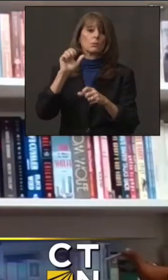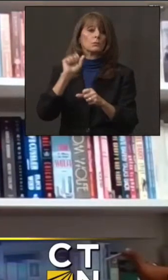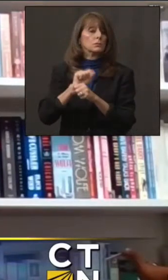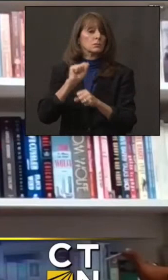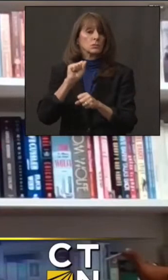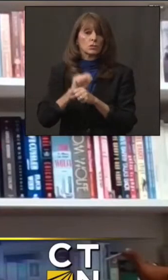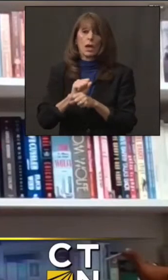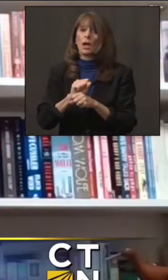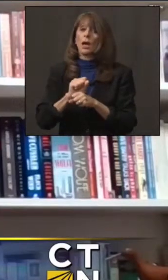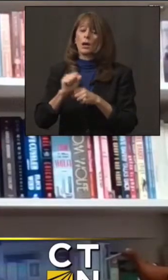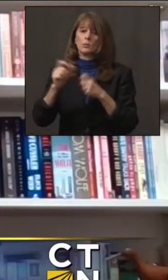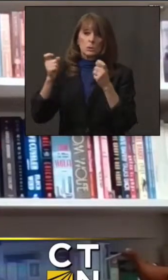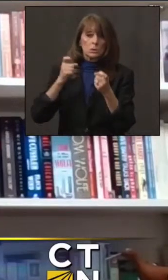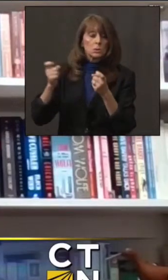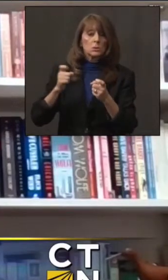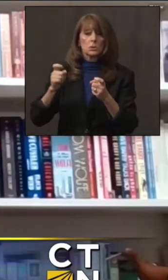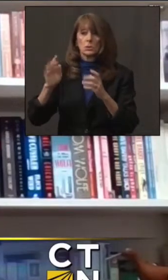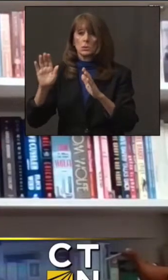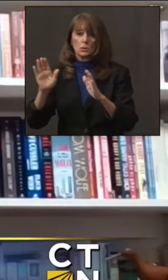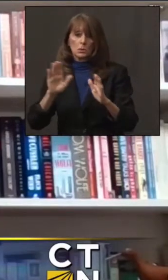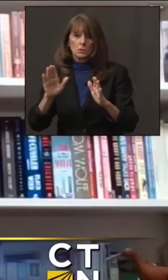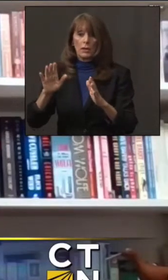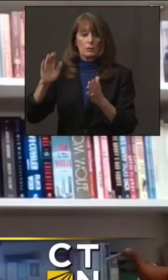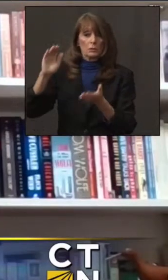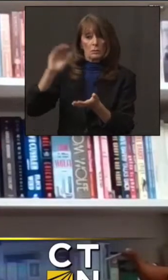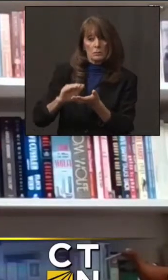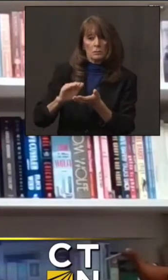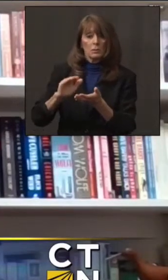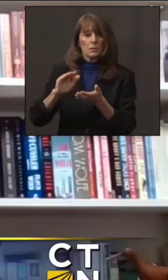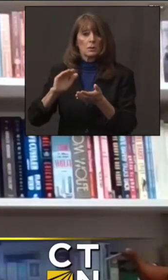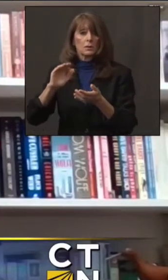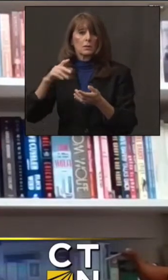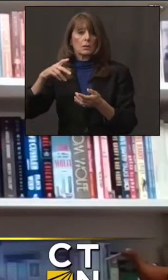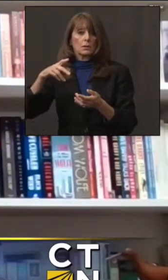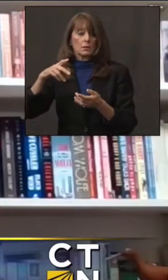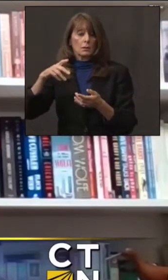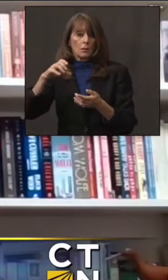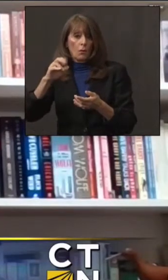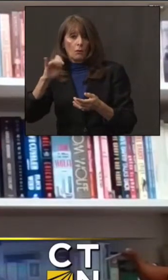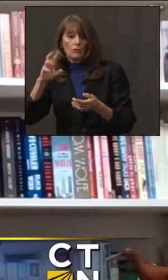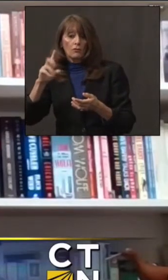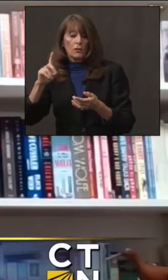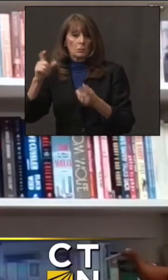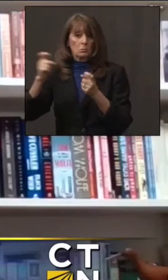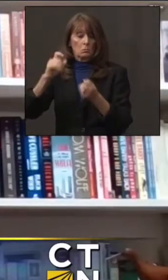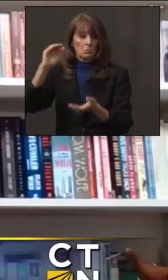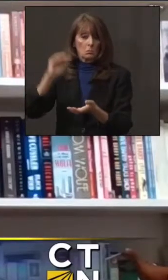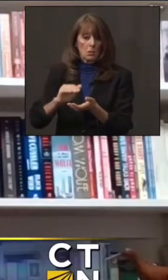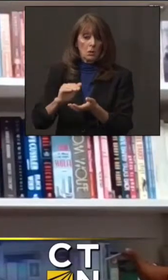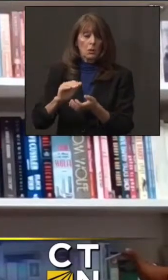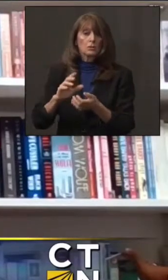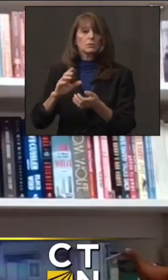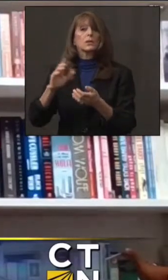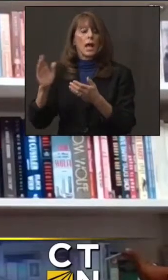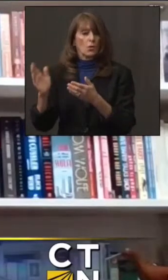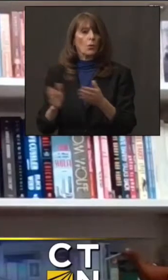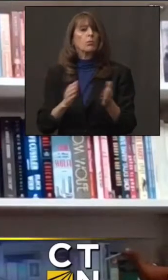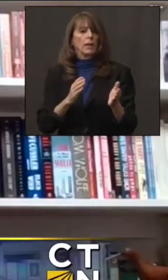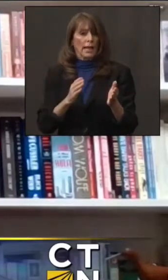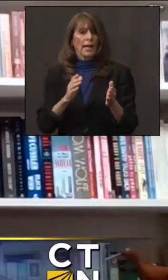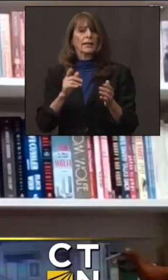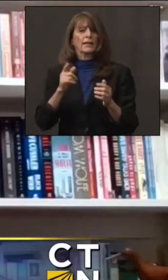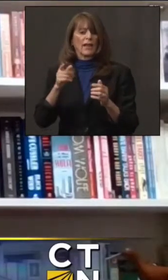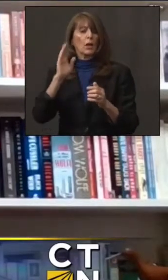job throughout the pandemic. And I'm sure they're already beginning planning for the questions that you're asking,